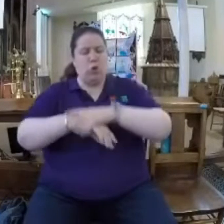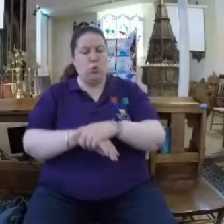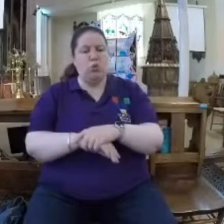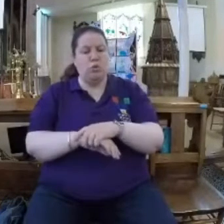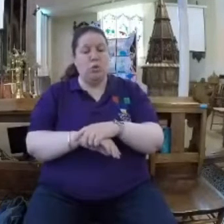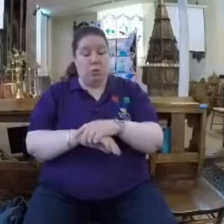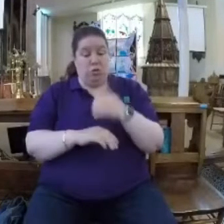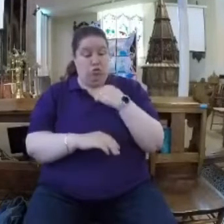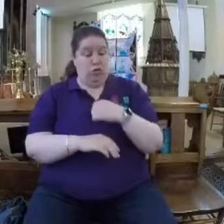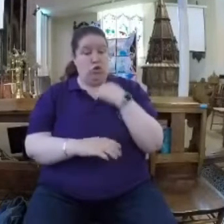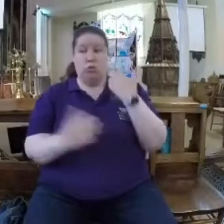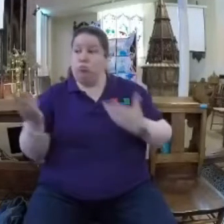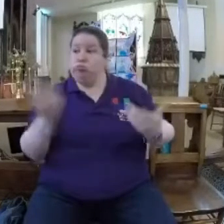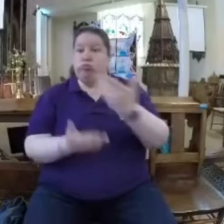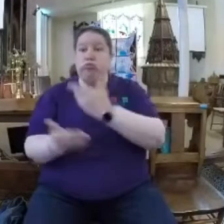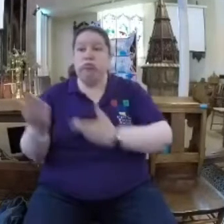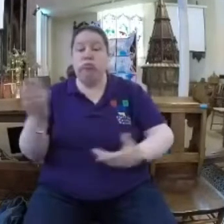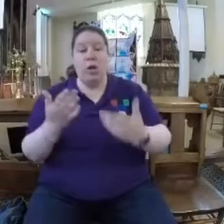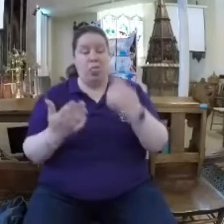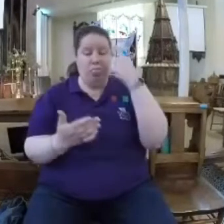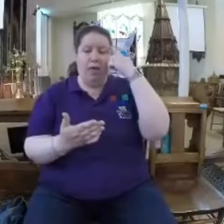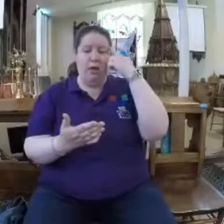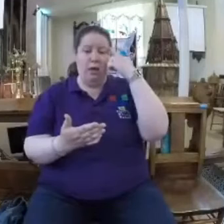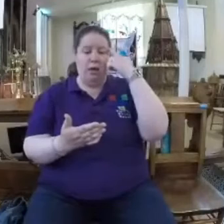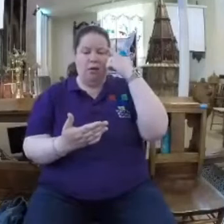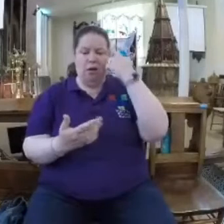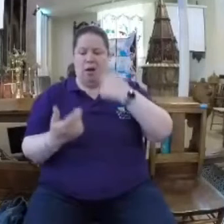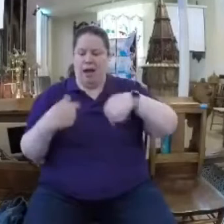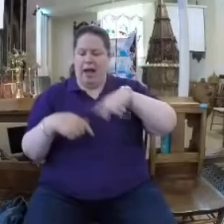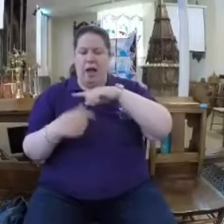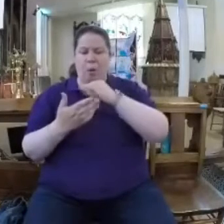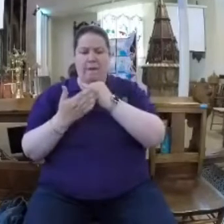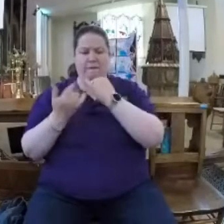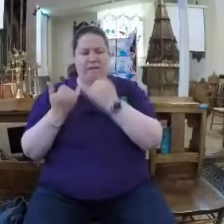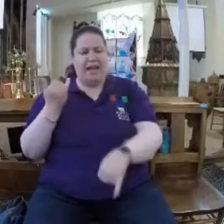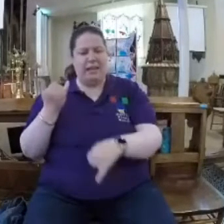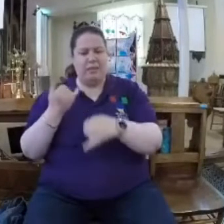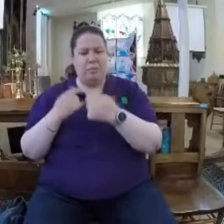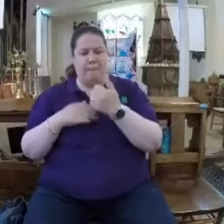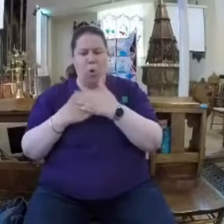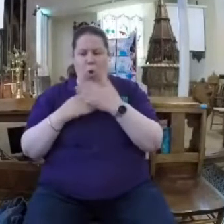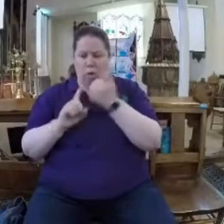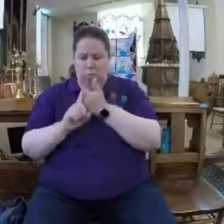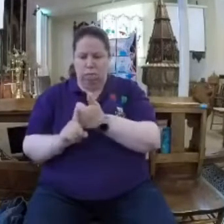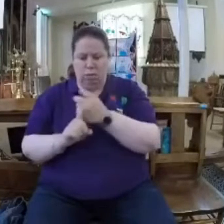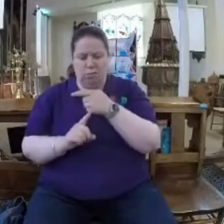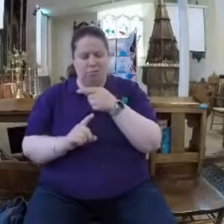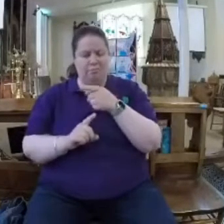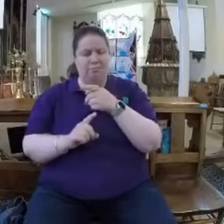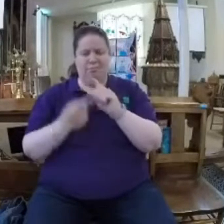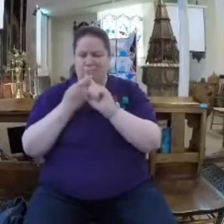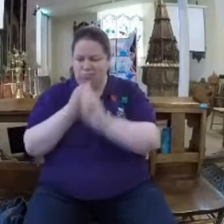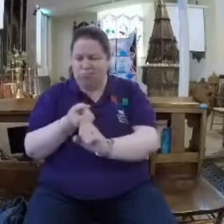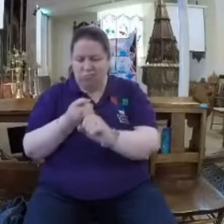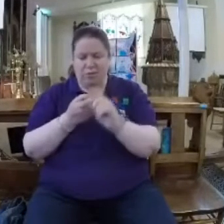Christian talk, we often place more weight on our failings than on the grace of God. How can our failings